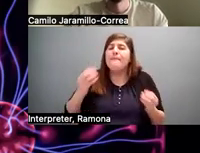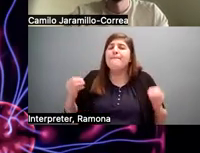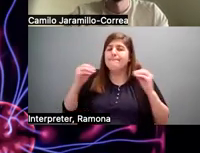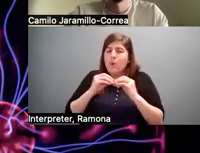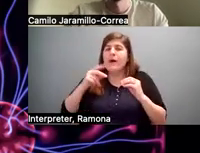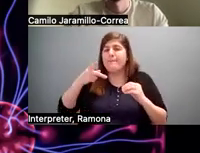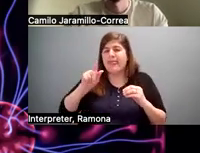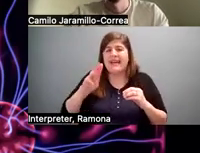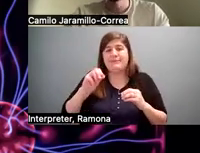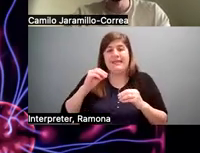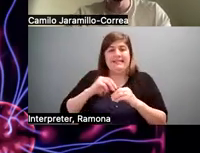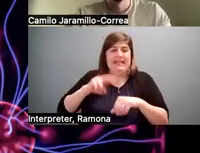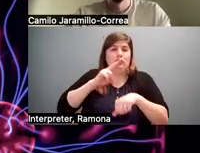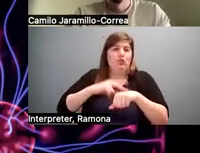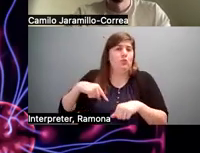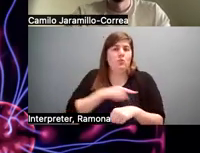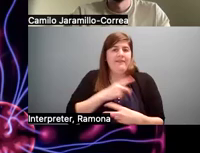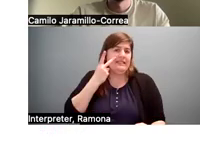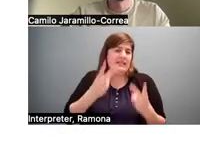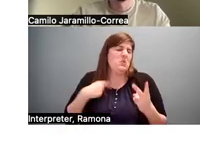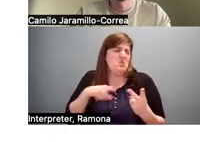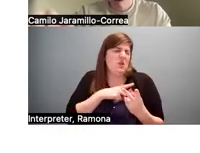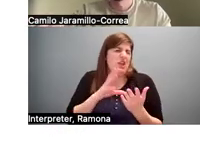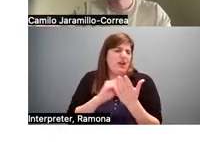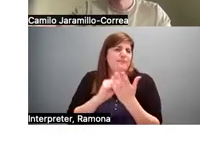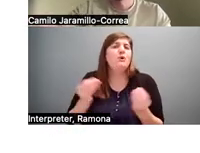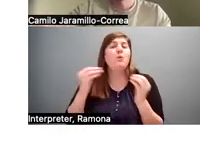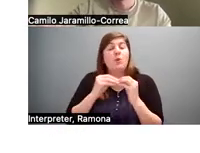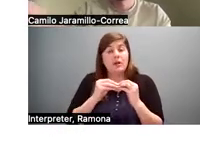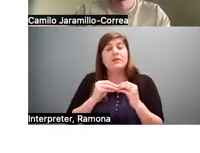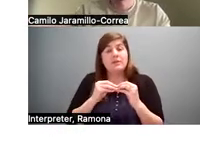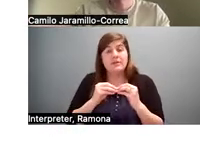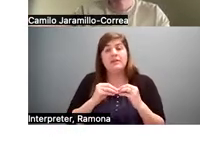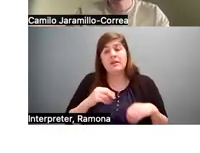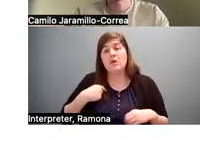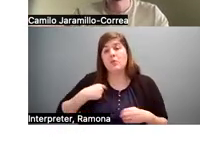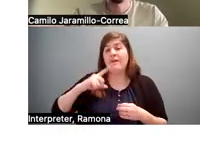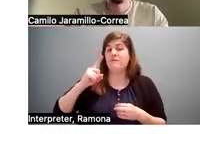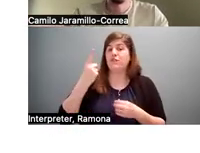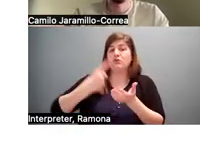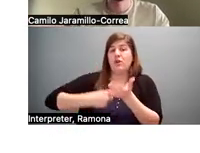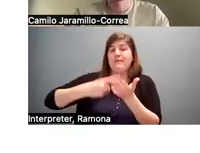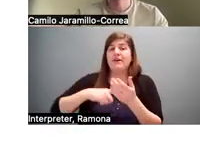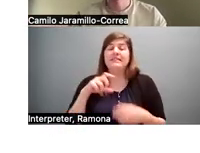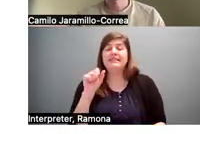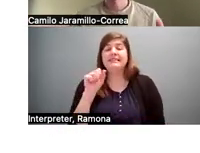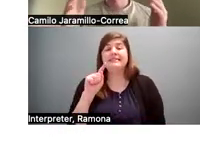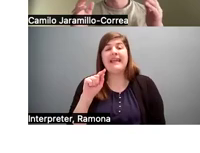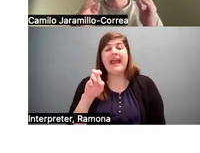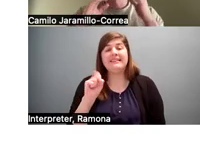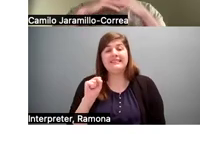well. So we'll learn about that. But to learn about plasmas, we can start talking about the states of matter. And we're